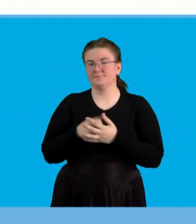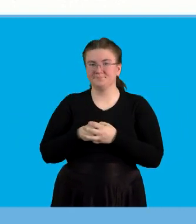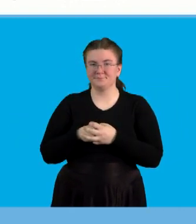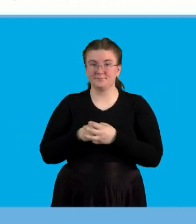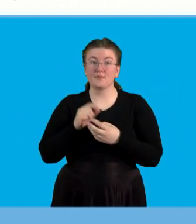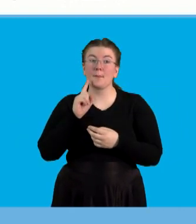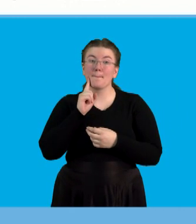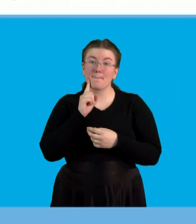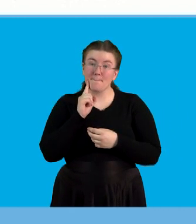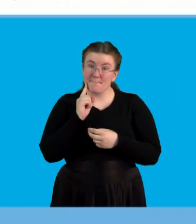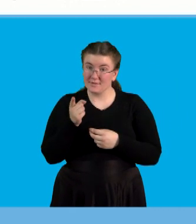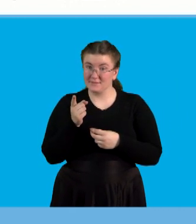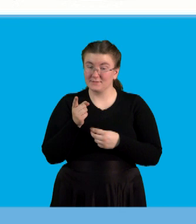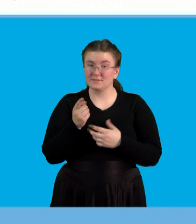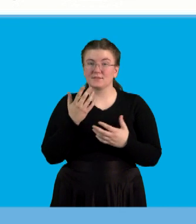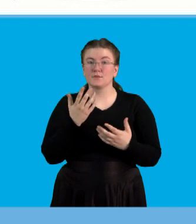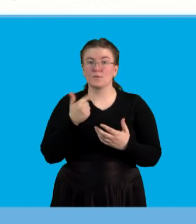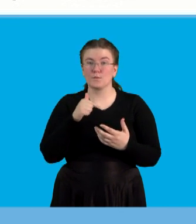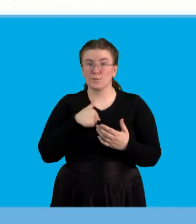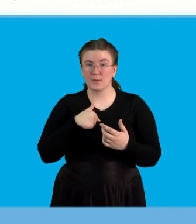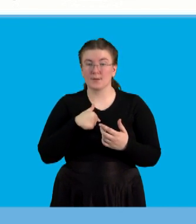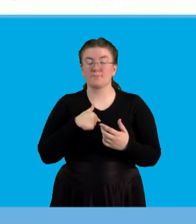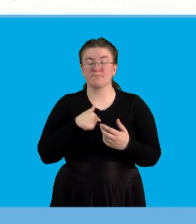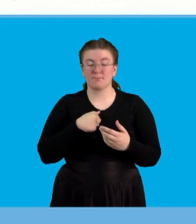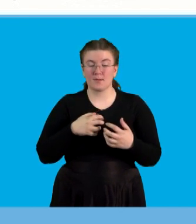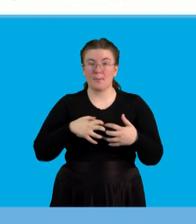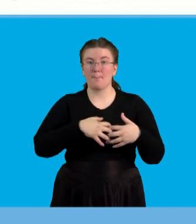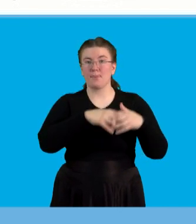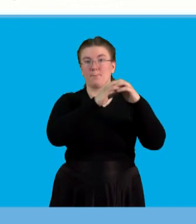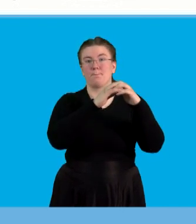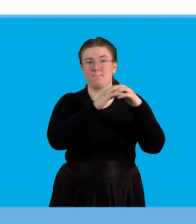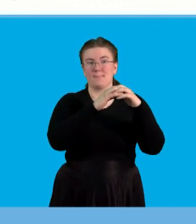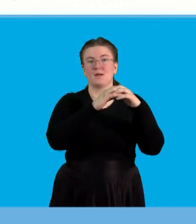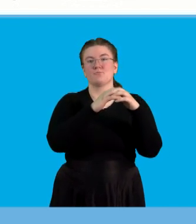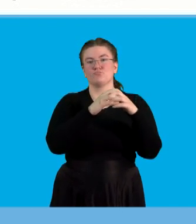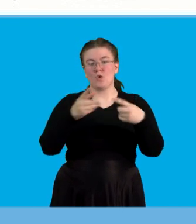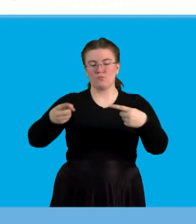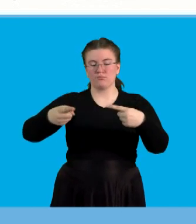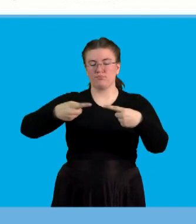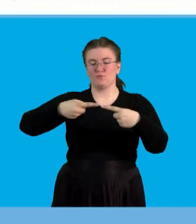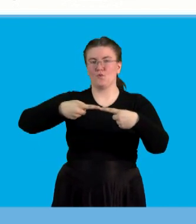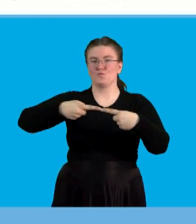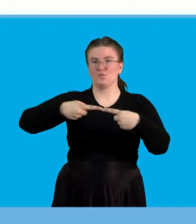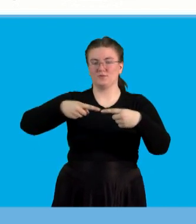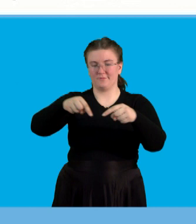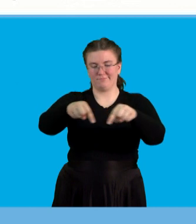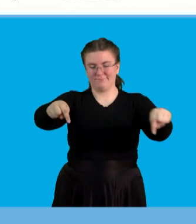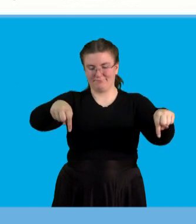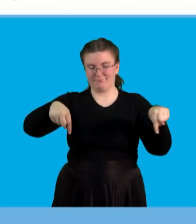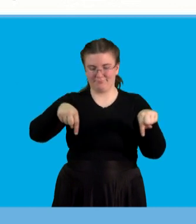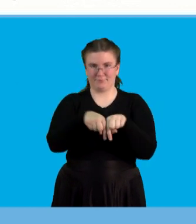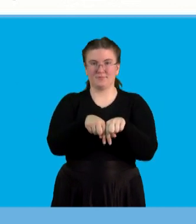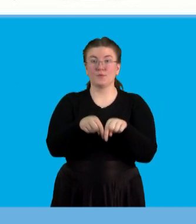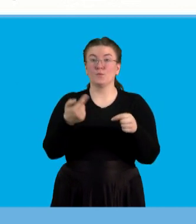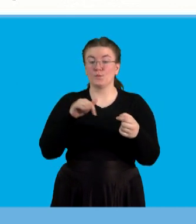here. However, when we build a closed circuit, when we start now adding energy or supplying energy into